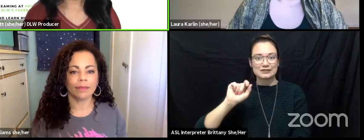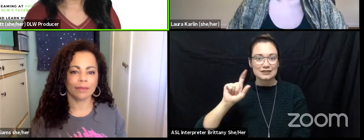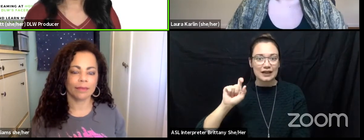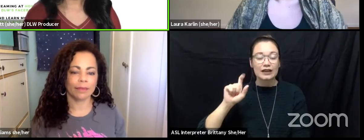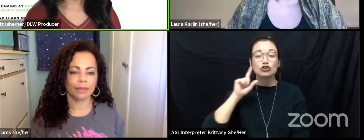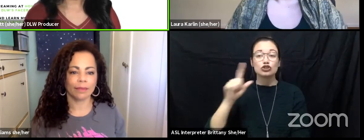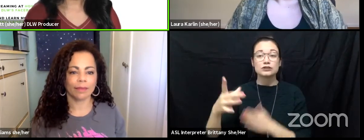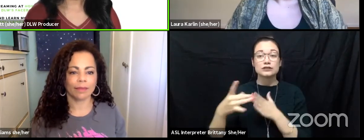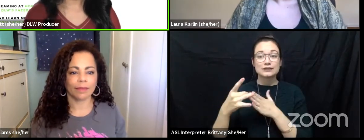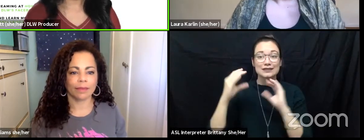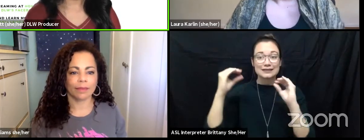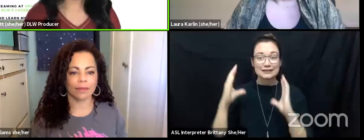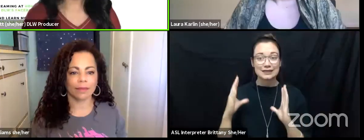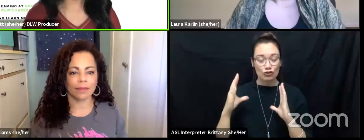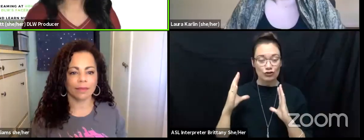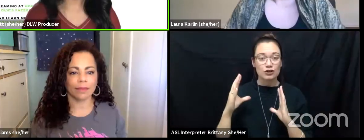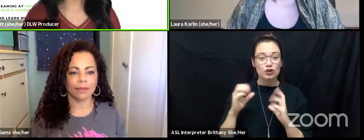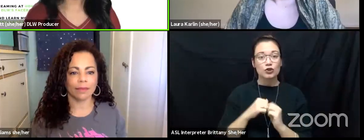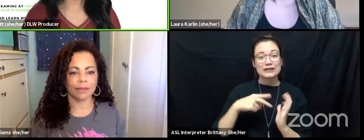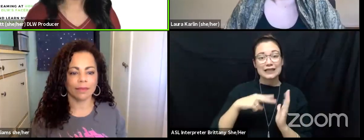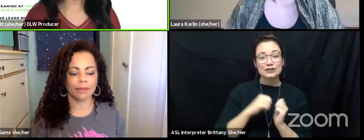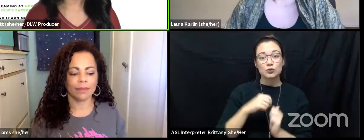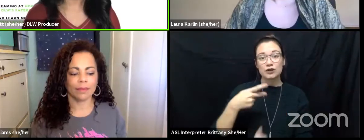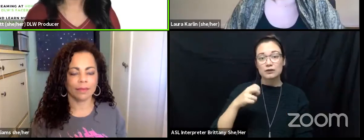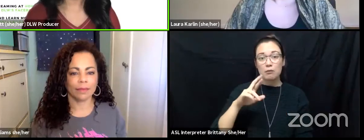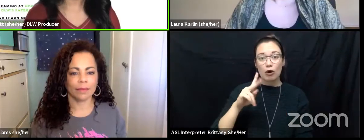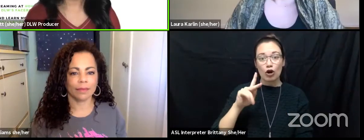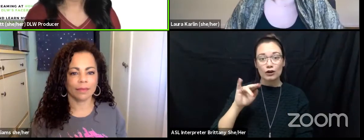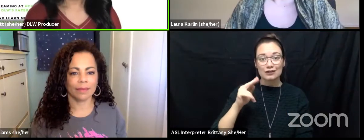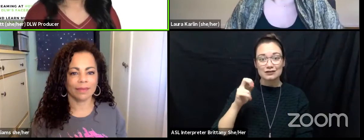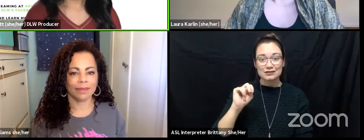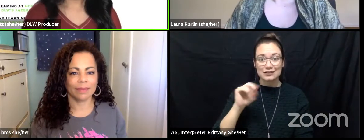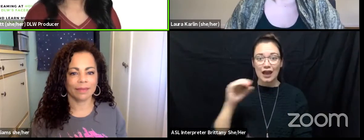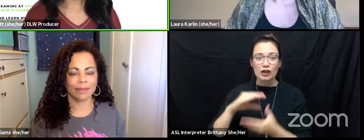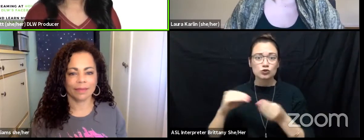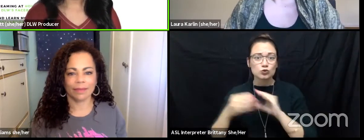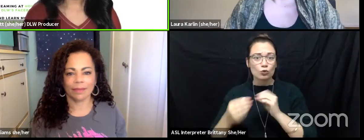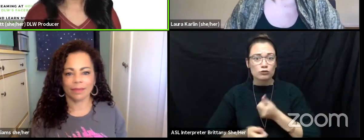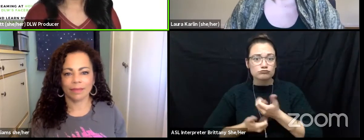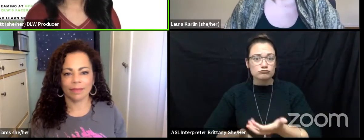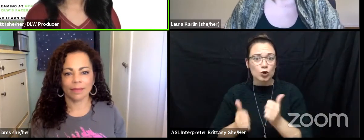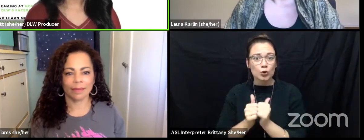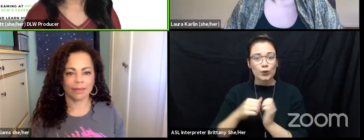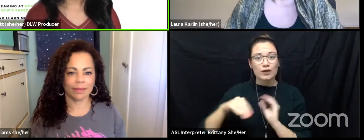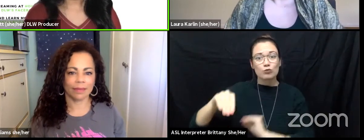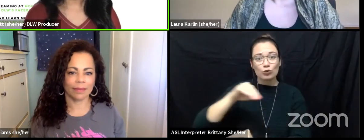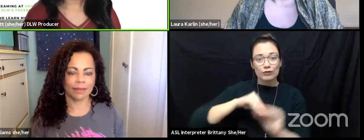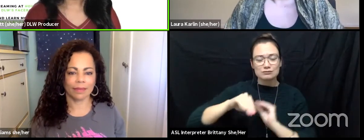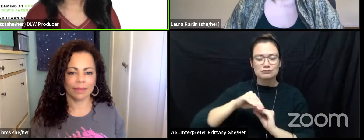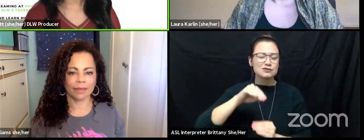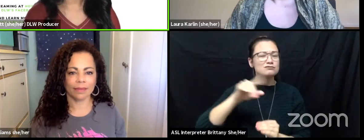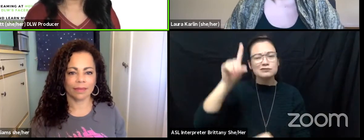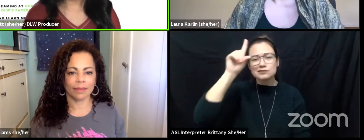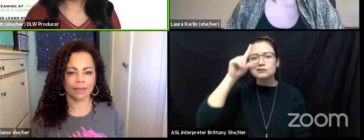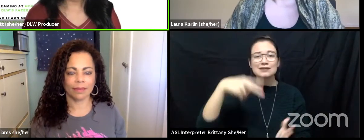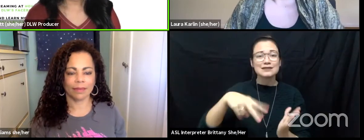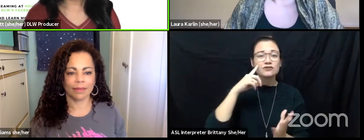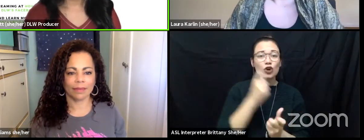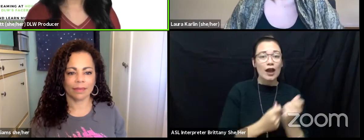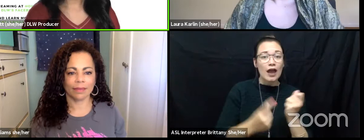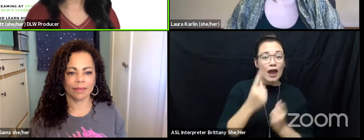teaching artist for dancing through Parkinson's and storytelling through movement. And she believes dance is for everybody and